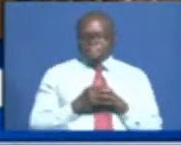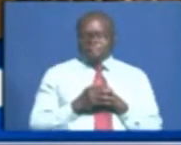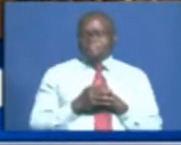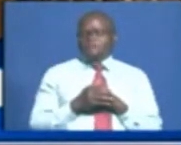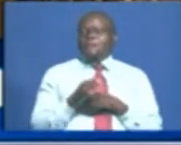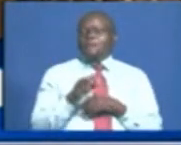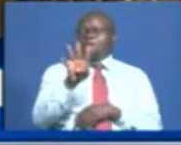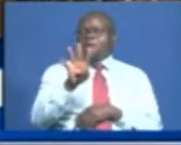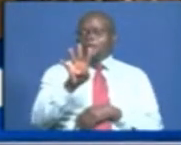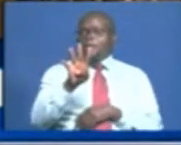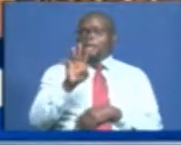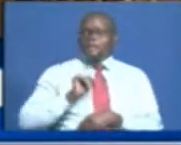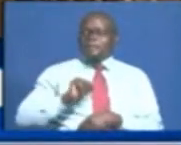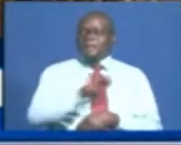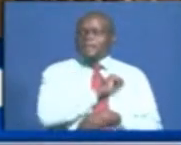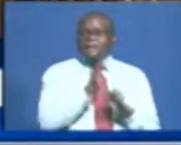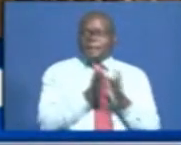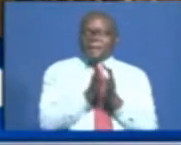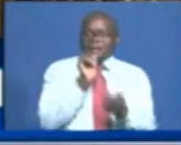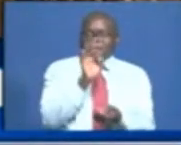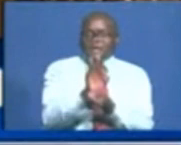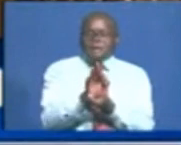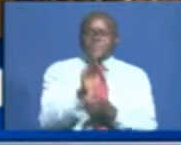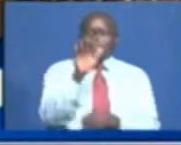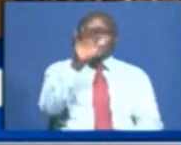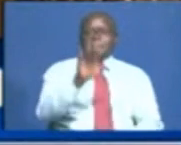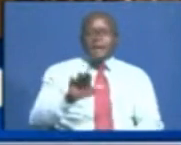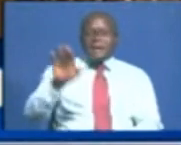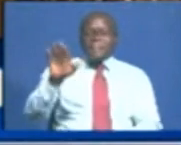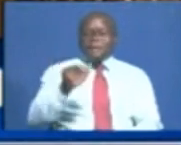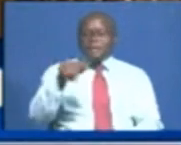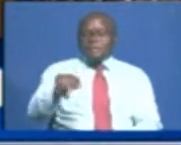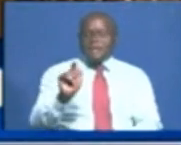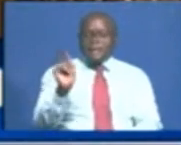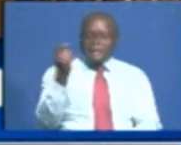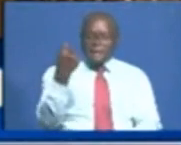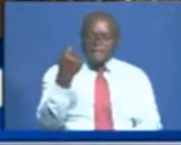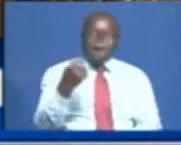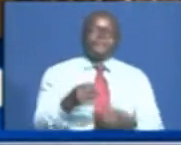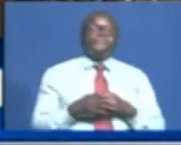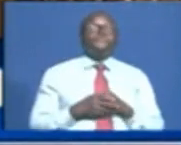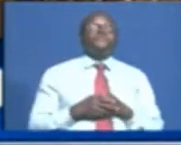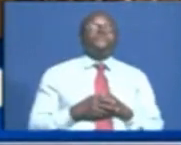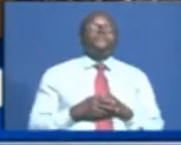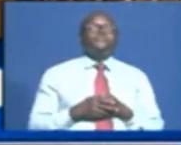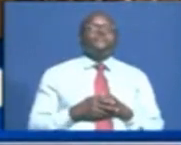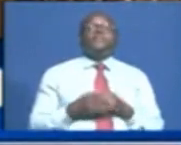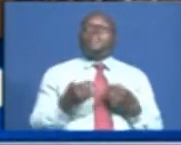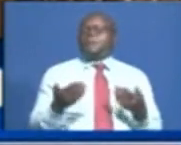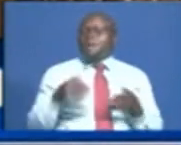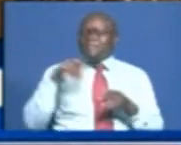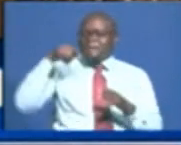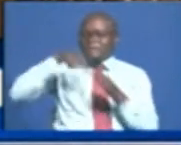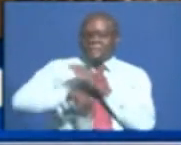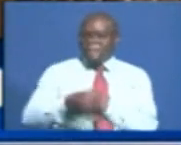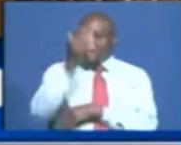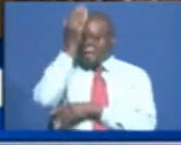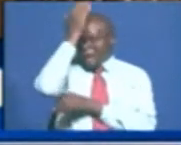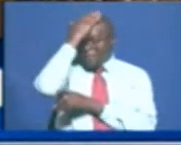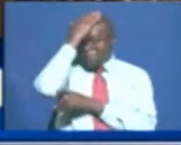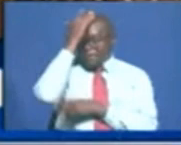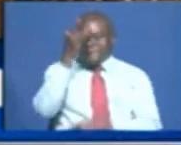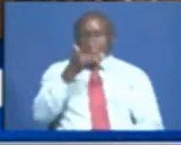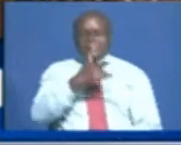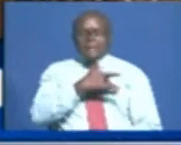Senate and the 13th Parliament of the Republic of Kenya. I'm deeply humbled and touched by